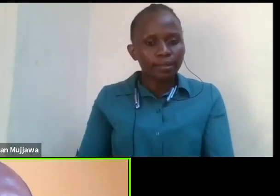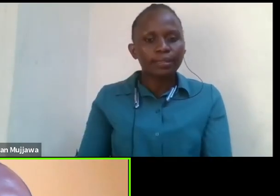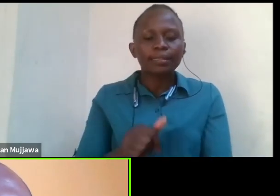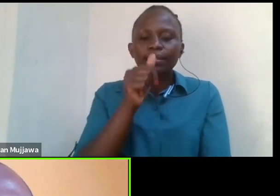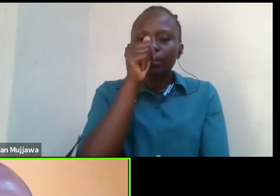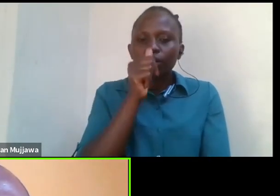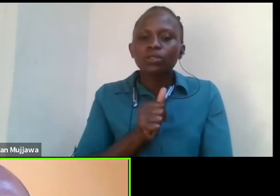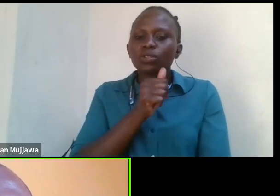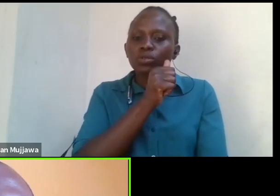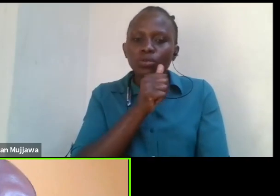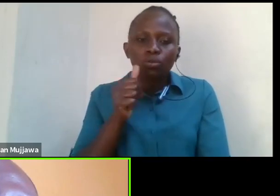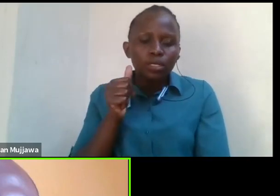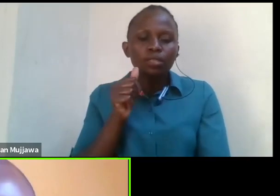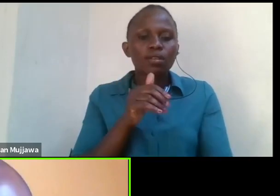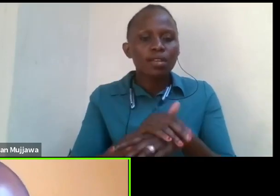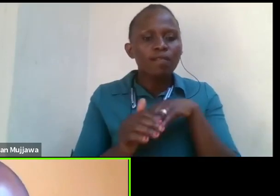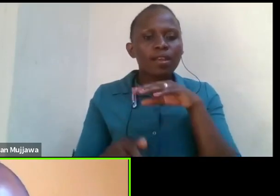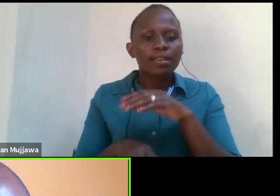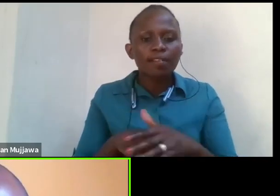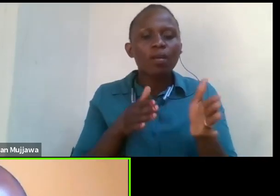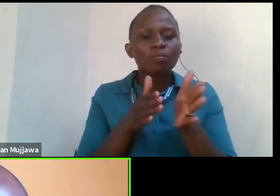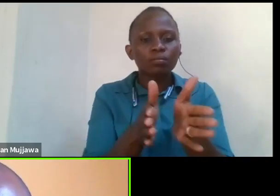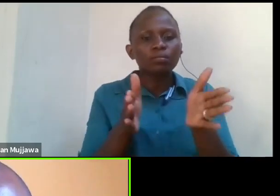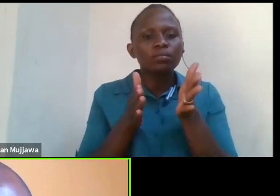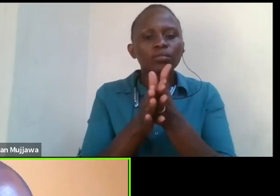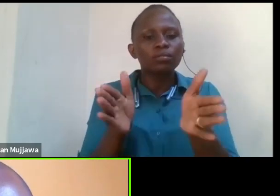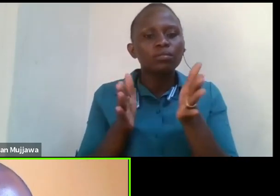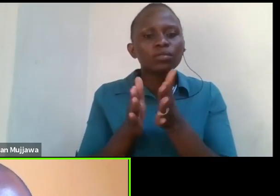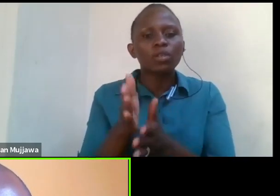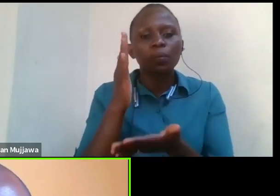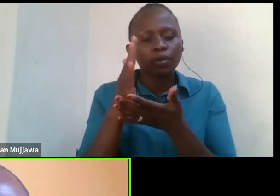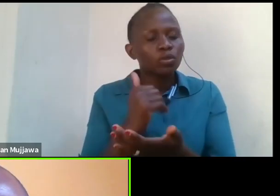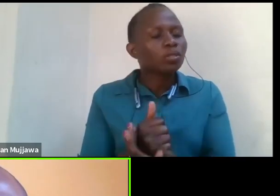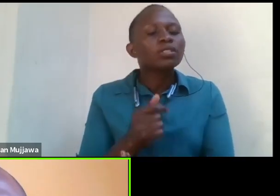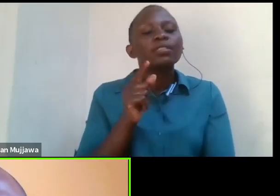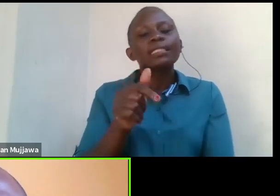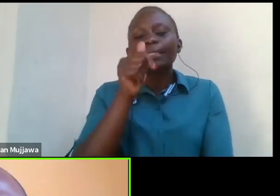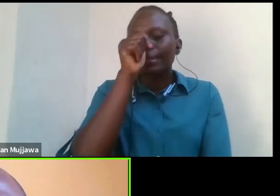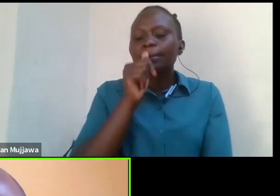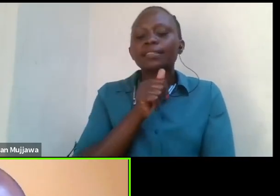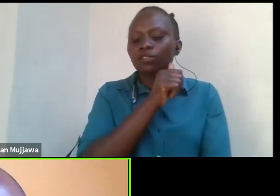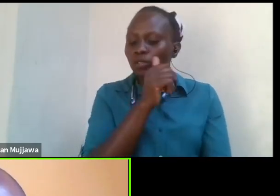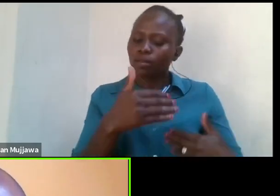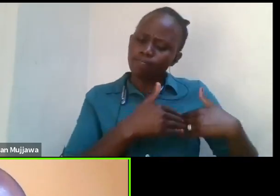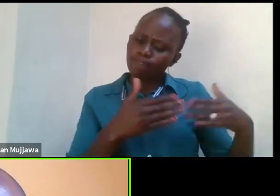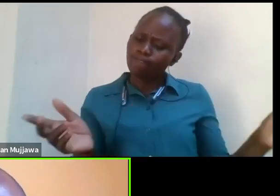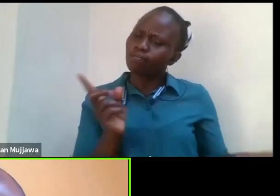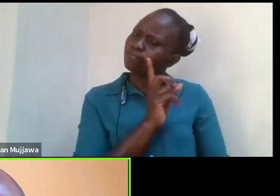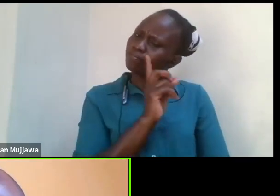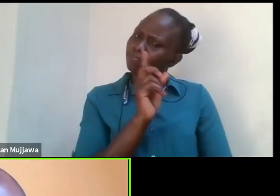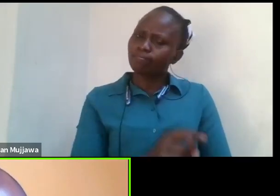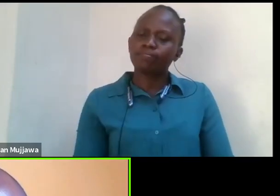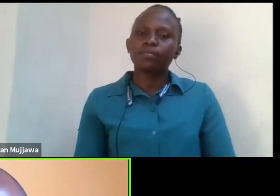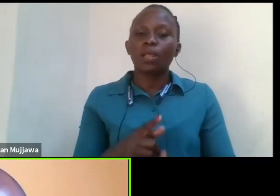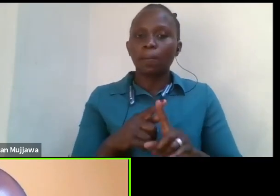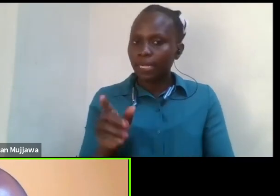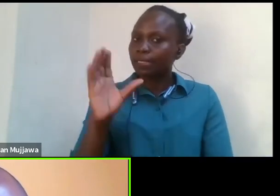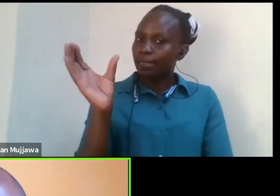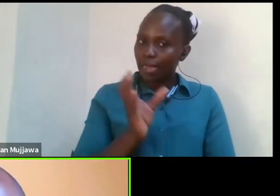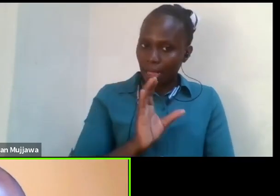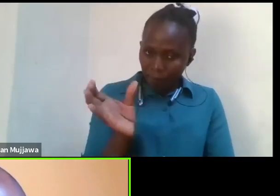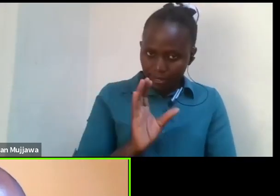don't disclose because it is a secret. But in commerce or intellectual property